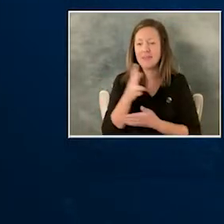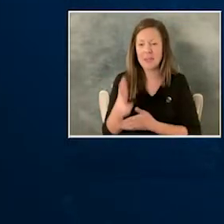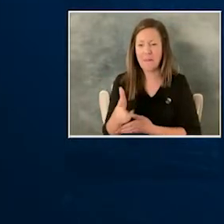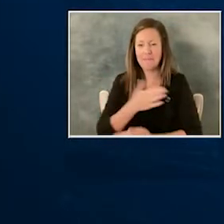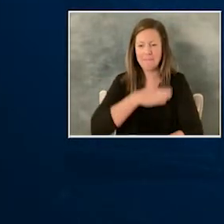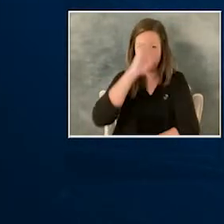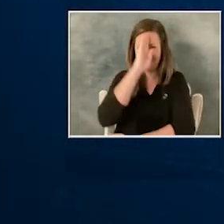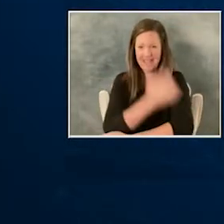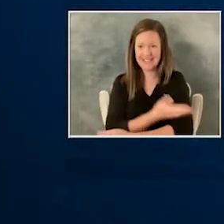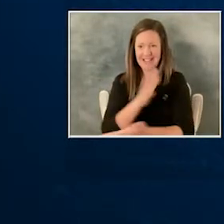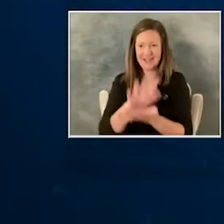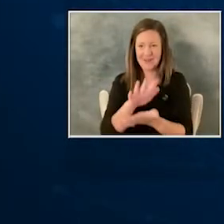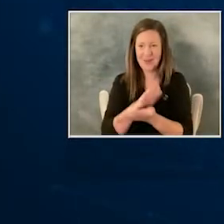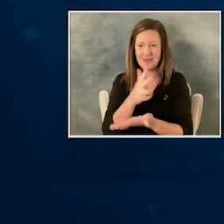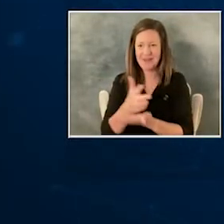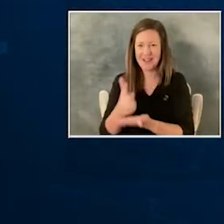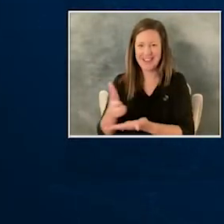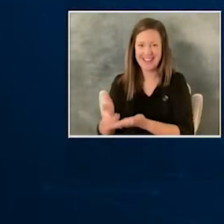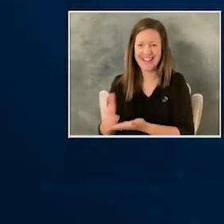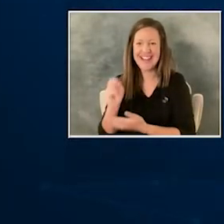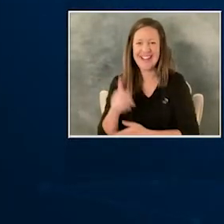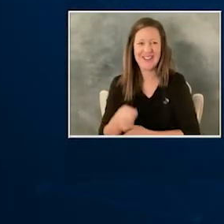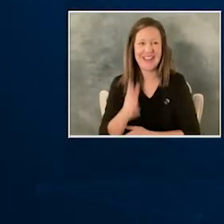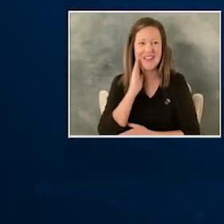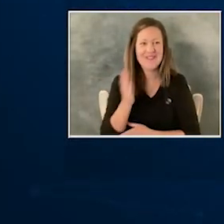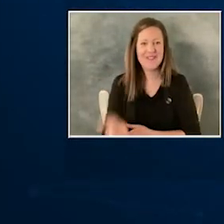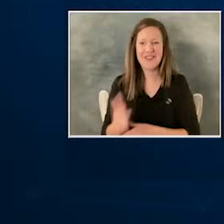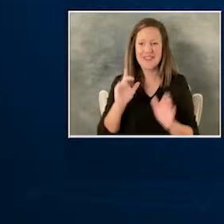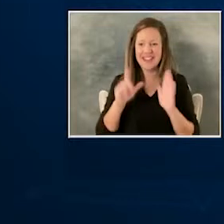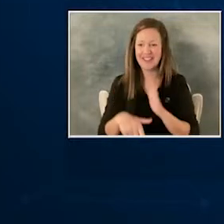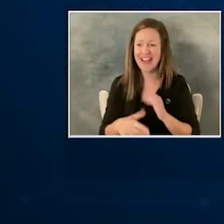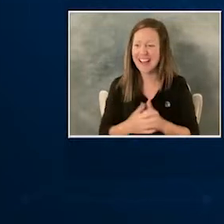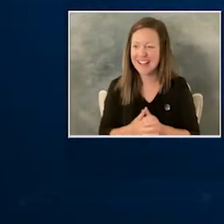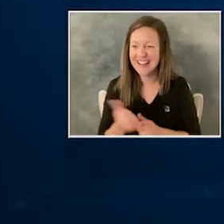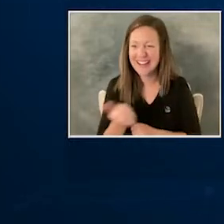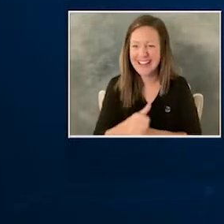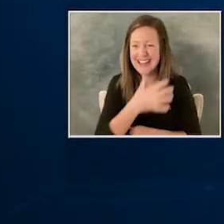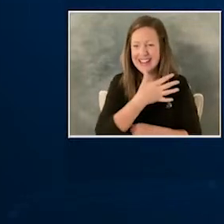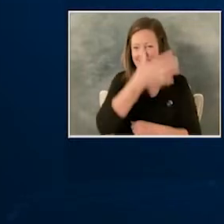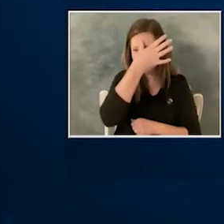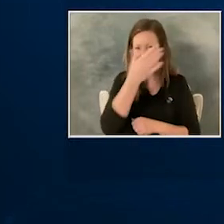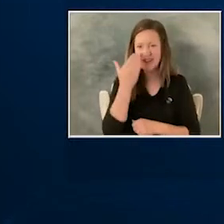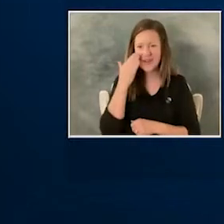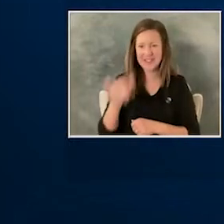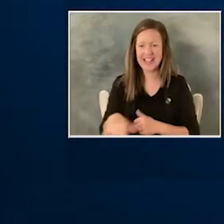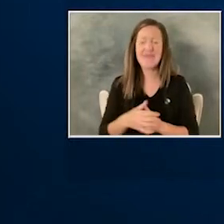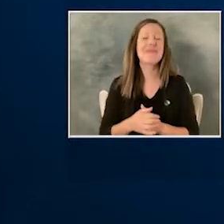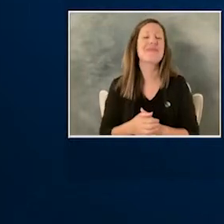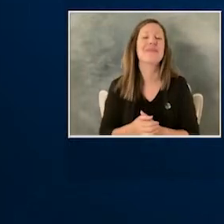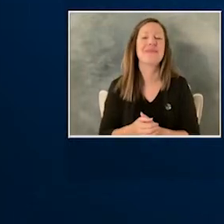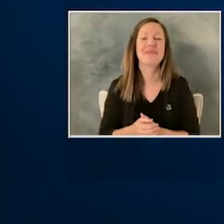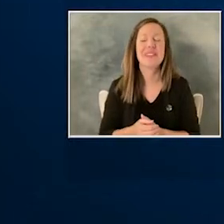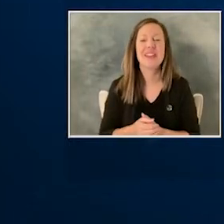lot. You'll be there a while then. Any parent knows that. Yeah. When you were back in the hospital,